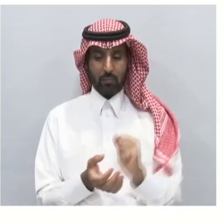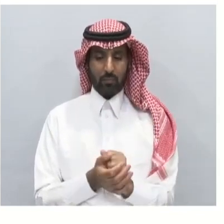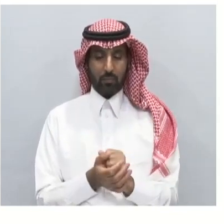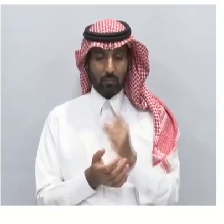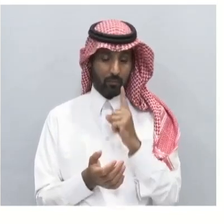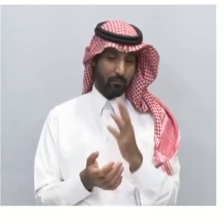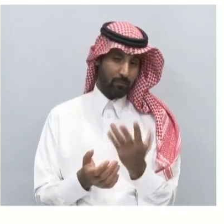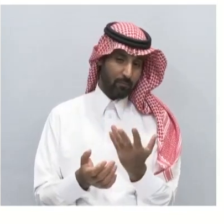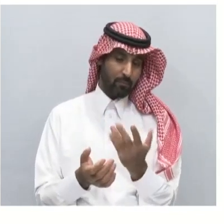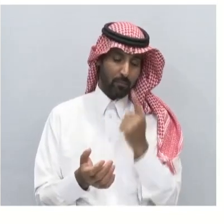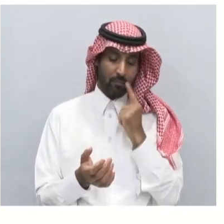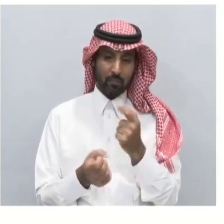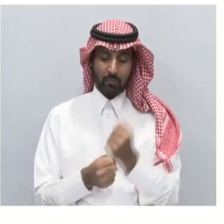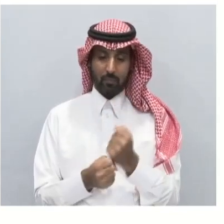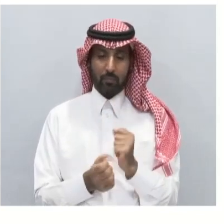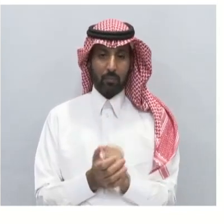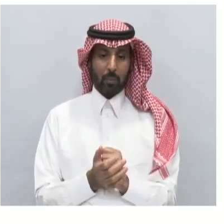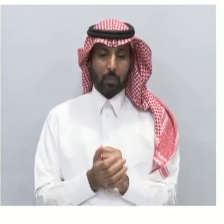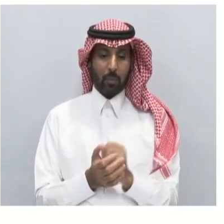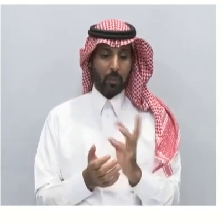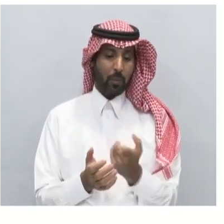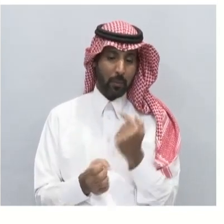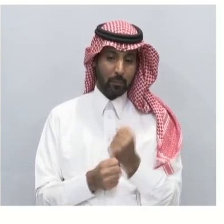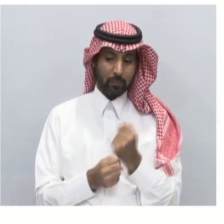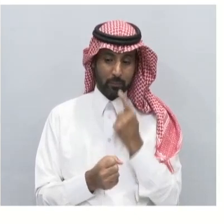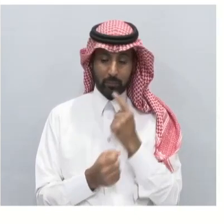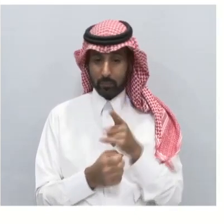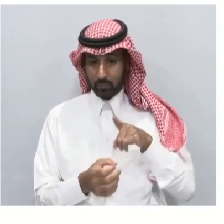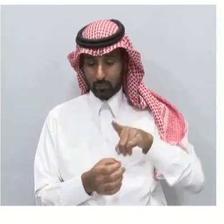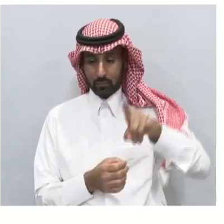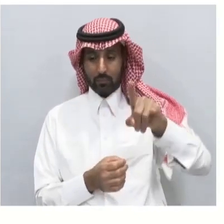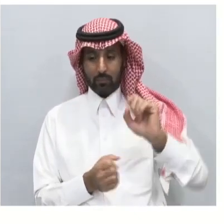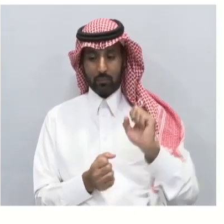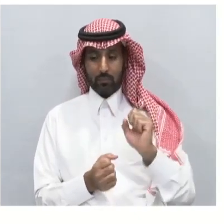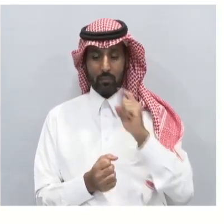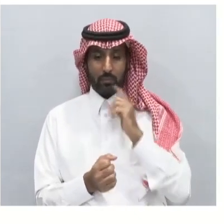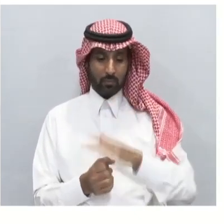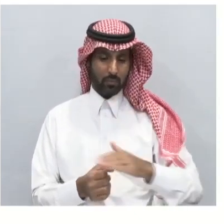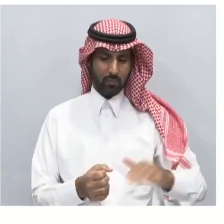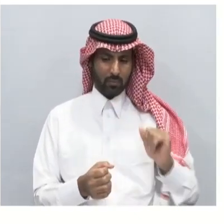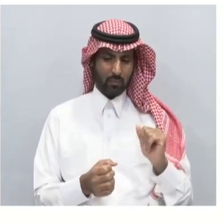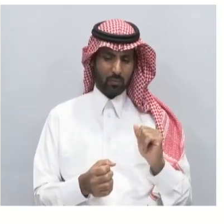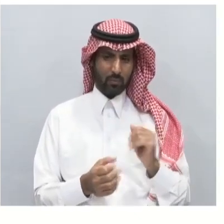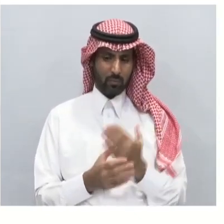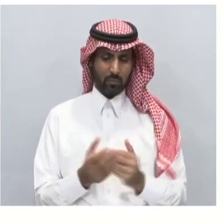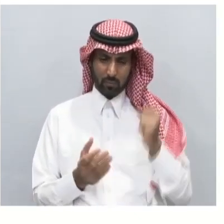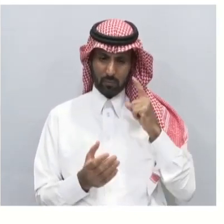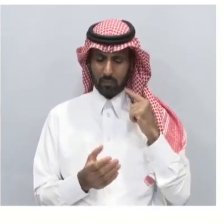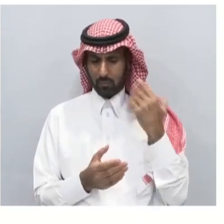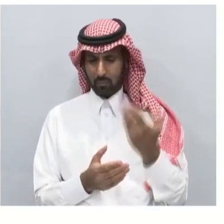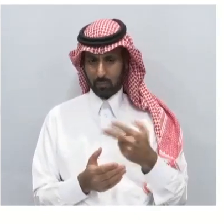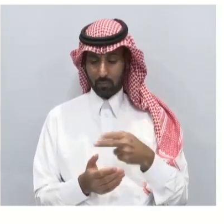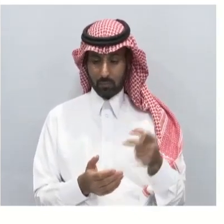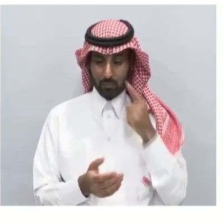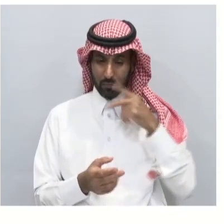I expected to do some work on the flight, but my children had other ideas.